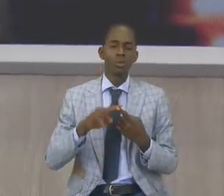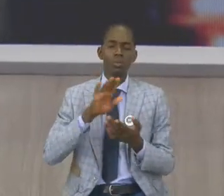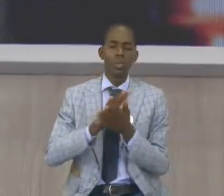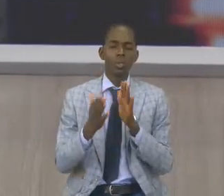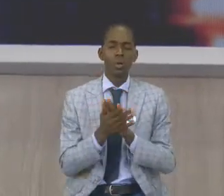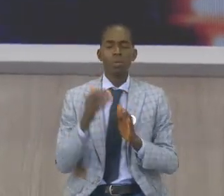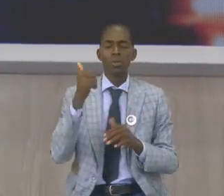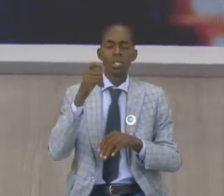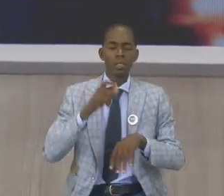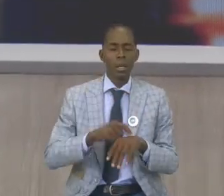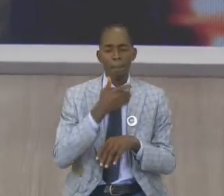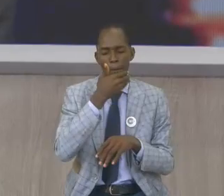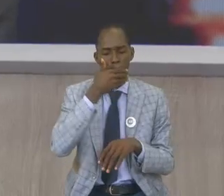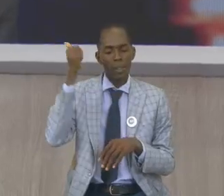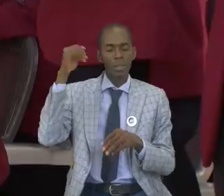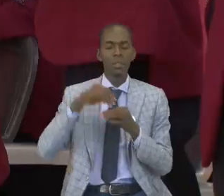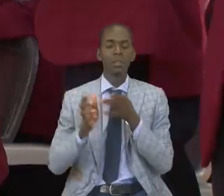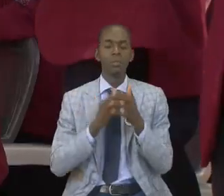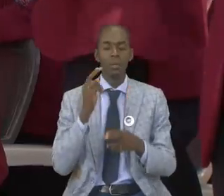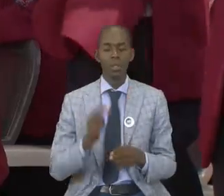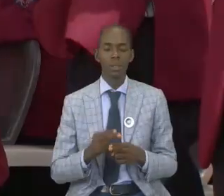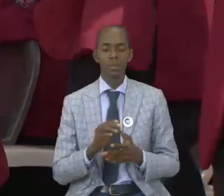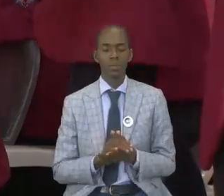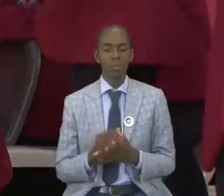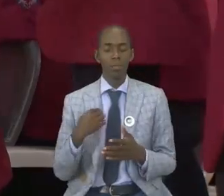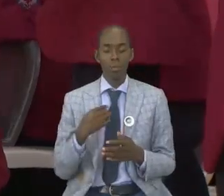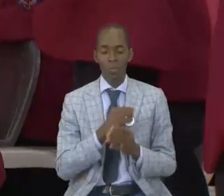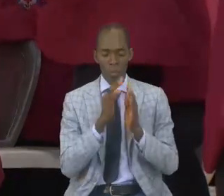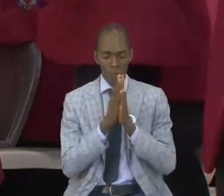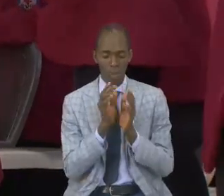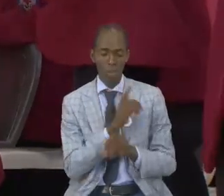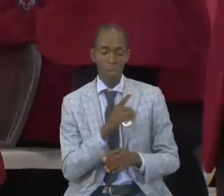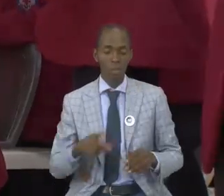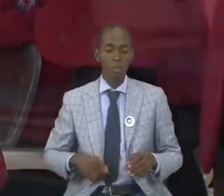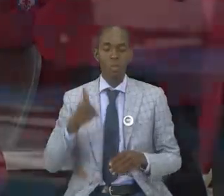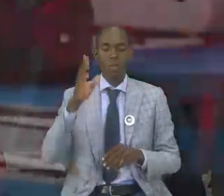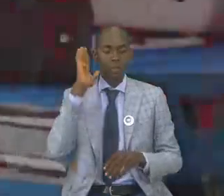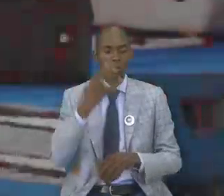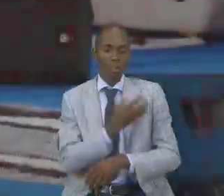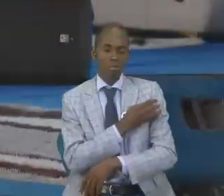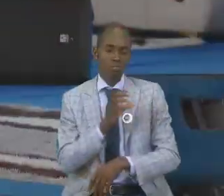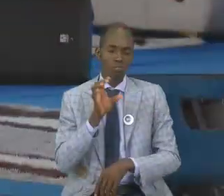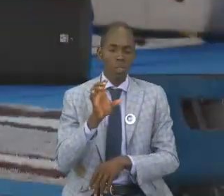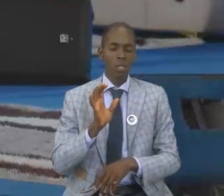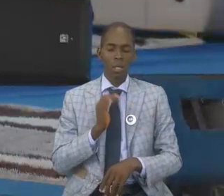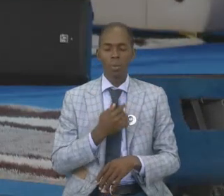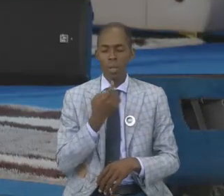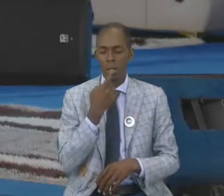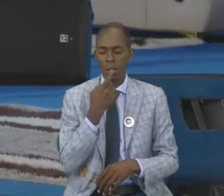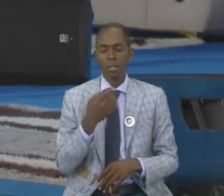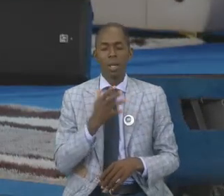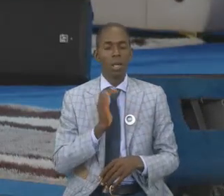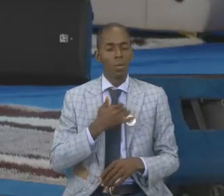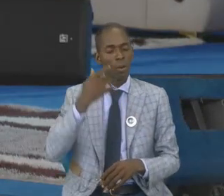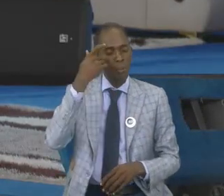better in Jesus' name. We pray, Lord, you recharge our battery, our brain,